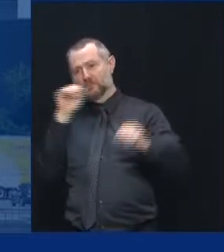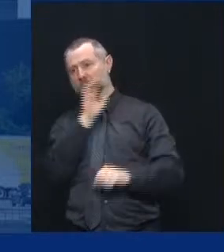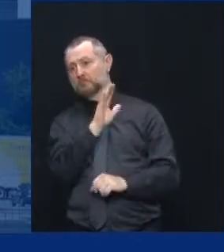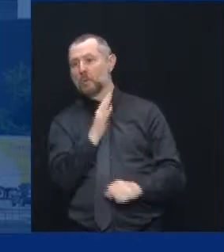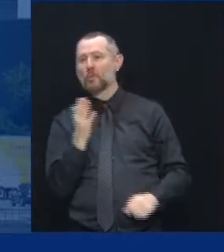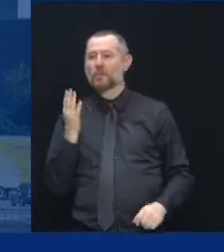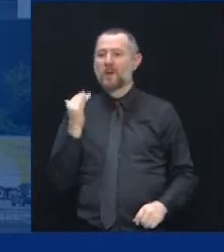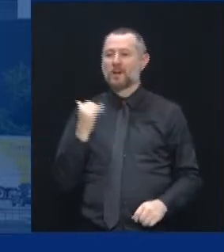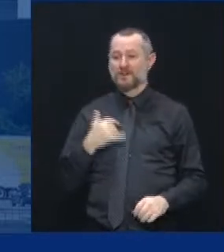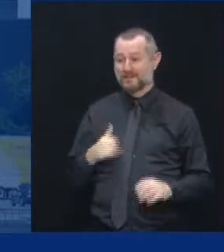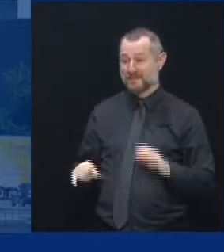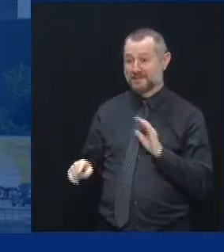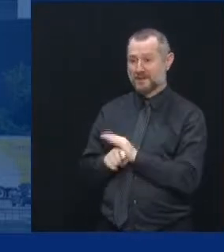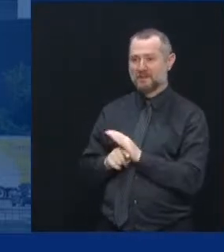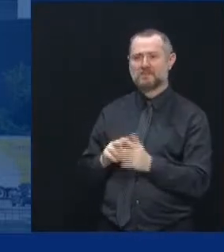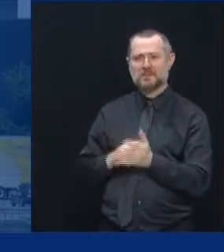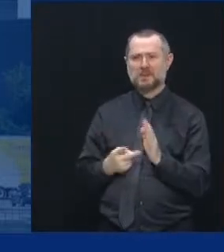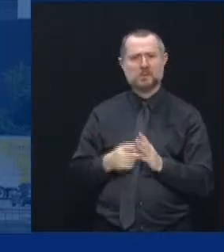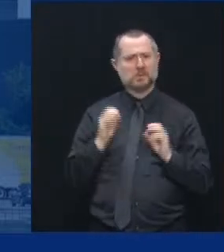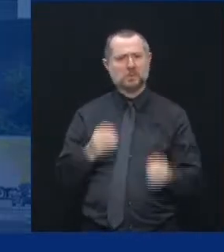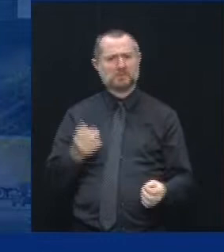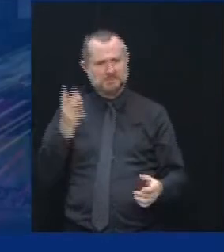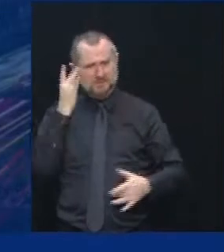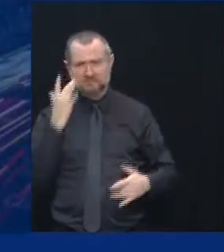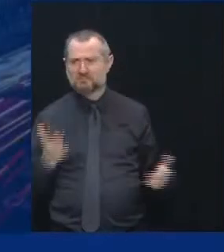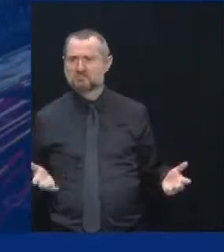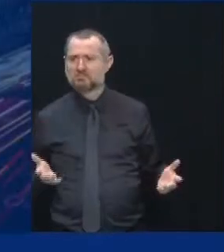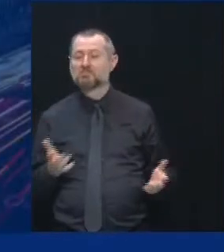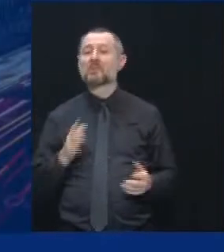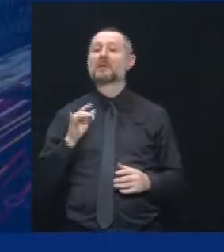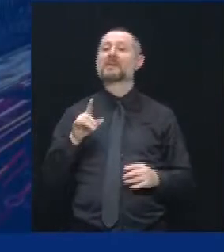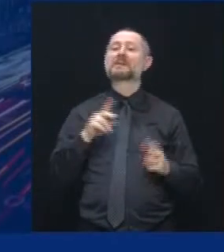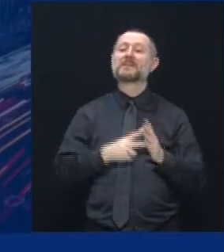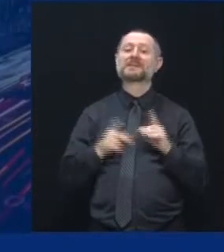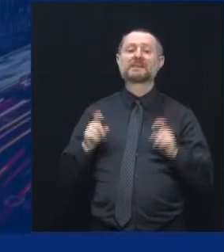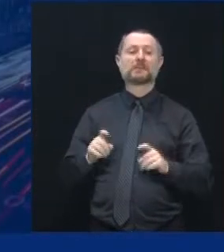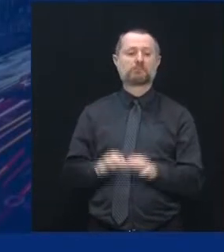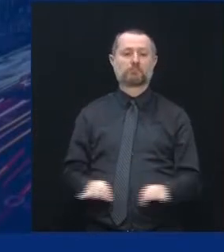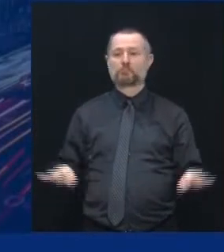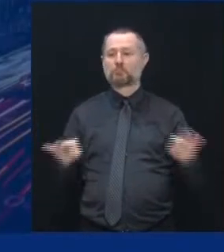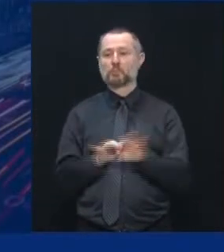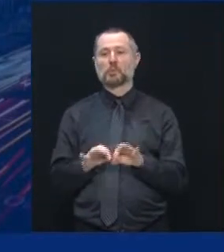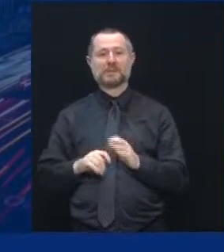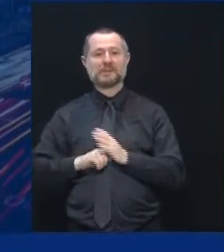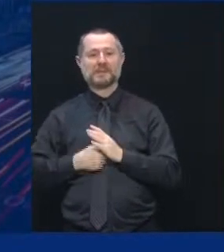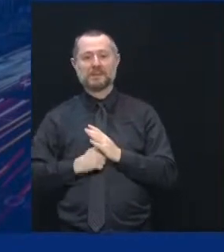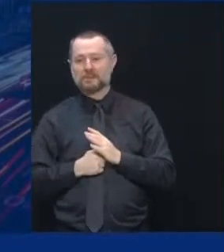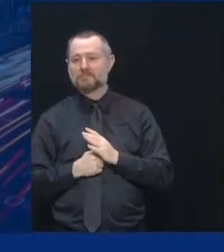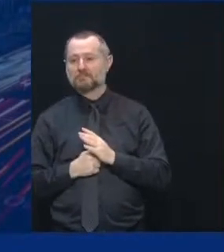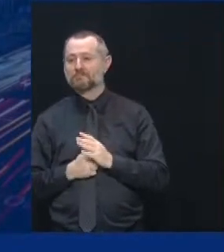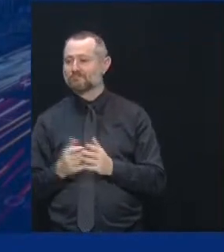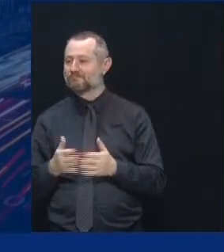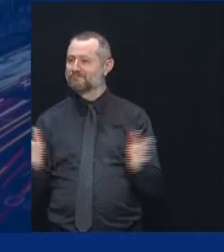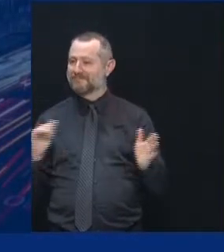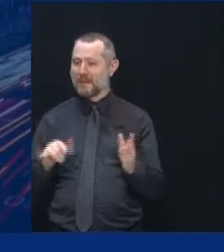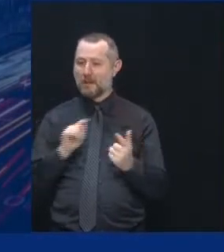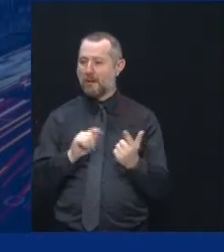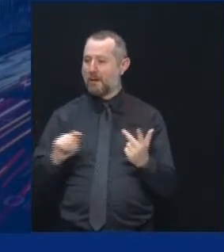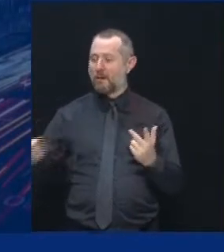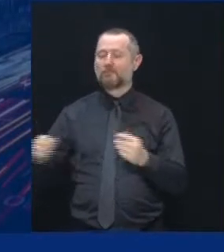negative. So the testing is the key. We're going to now extend the Buffalo